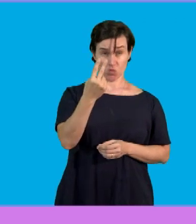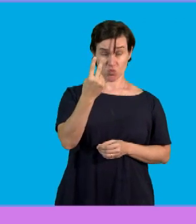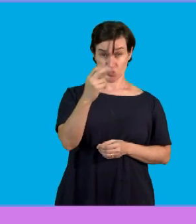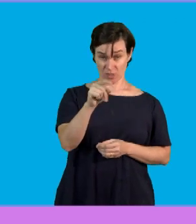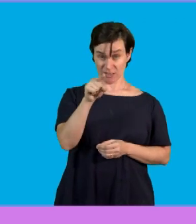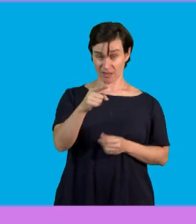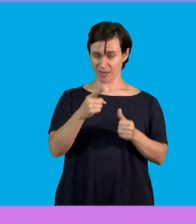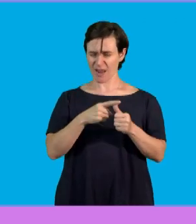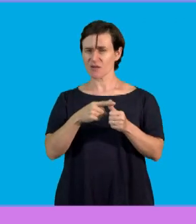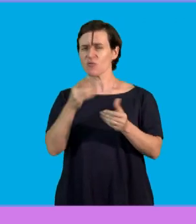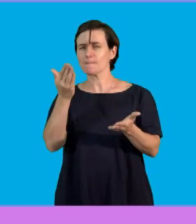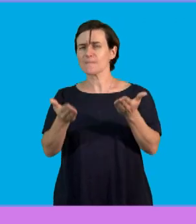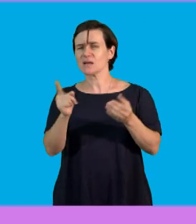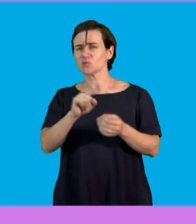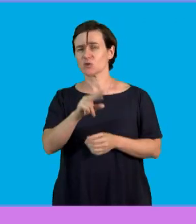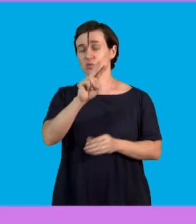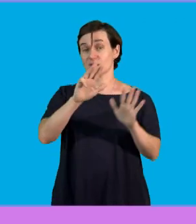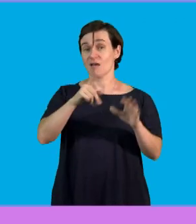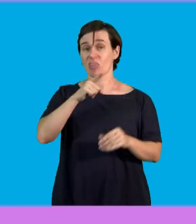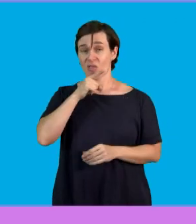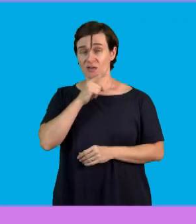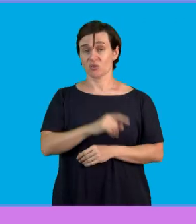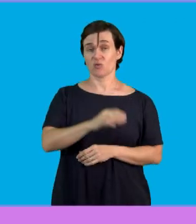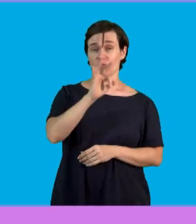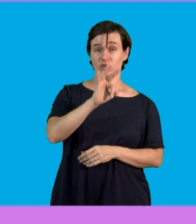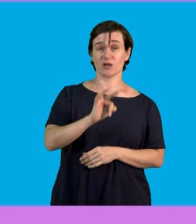we are given a balance of